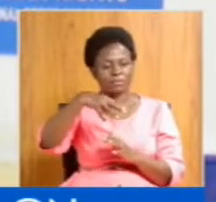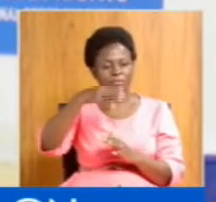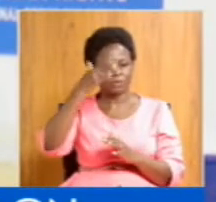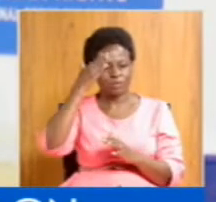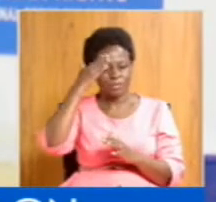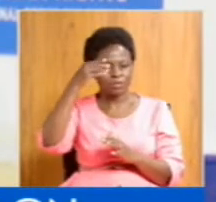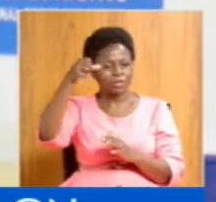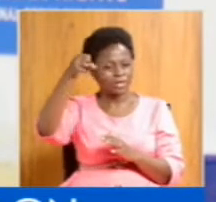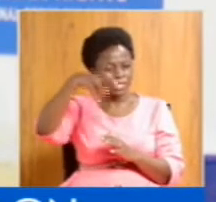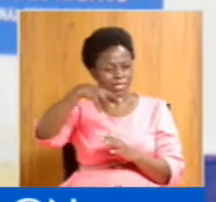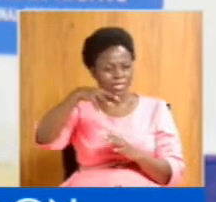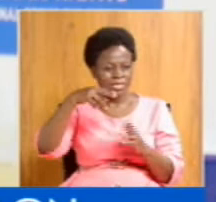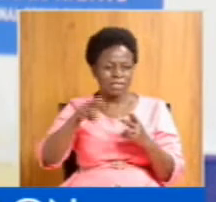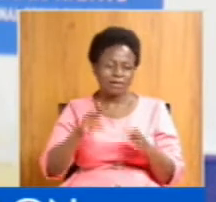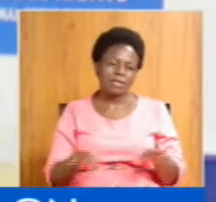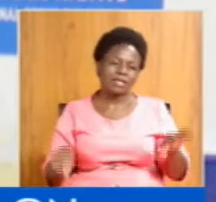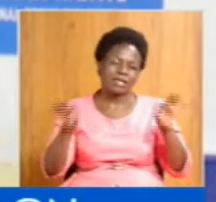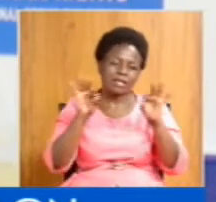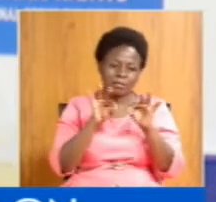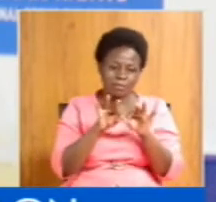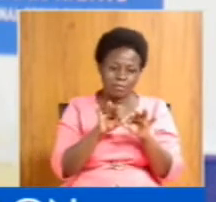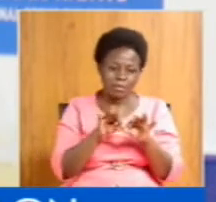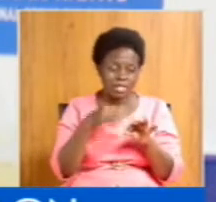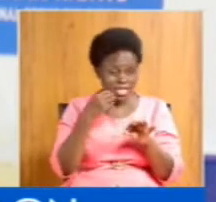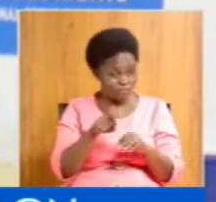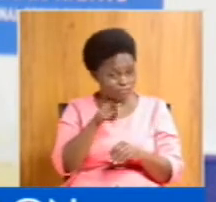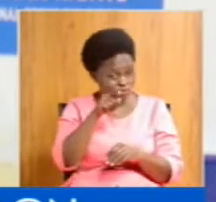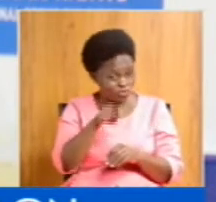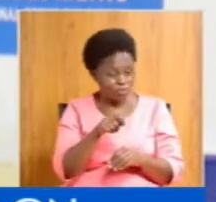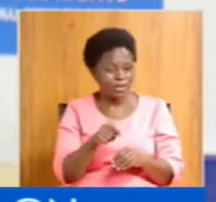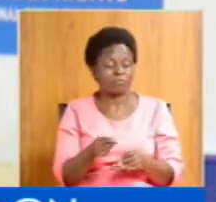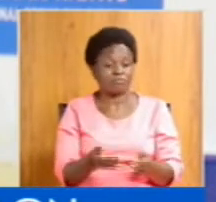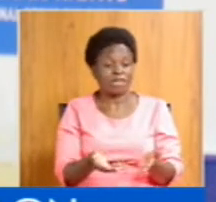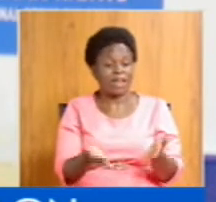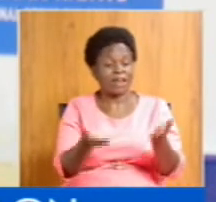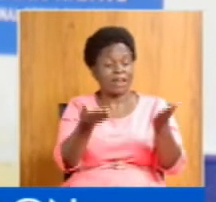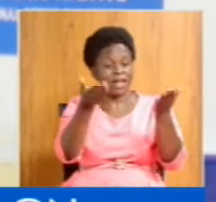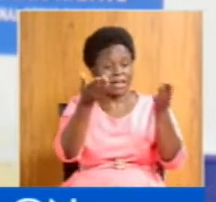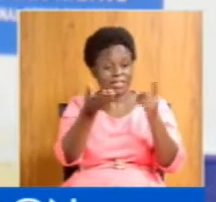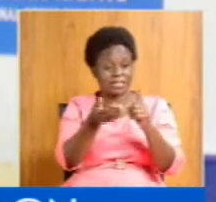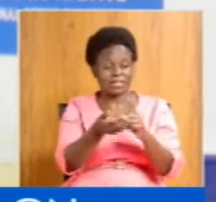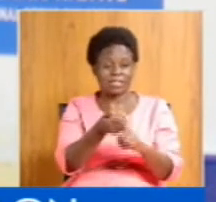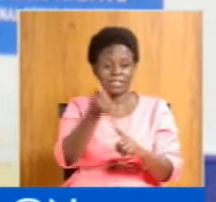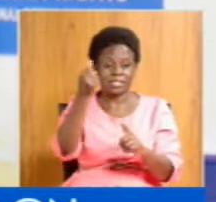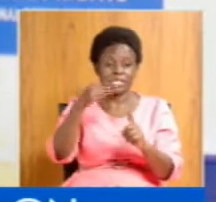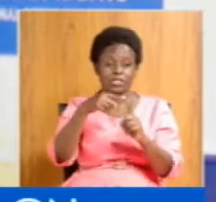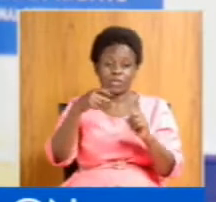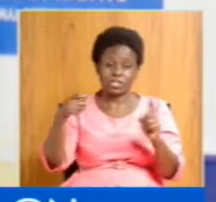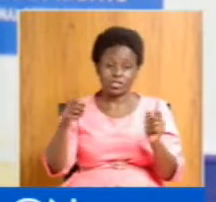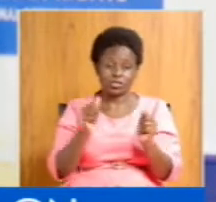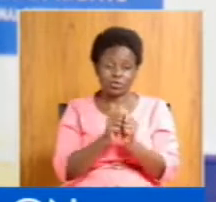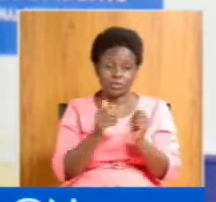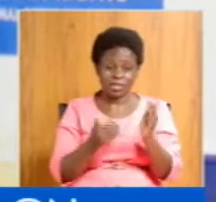We know that electricity is actually very critical if you're going to be able to enhance and attain the digitalization within